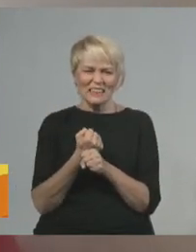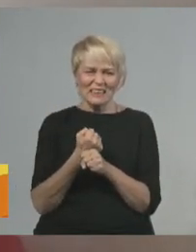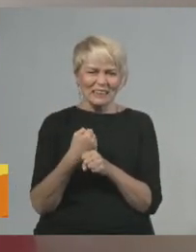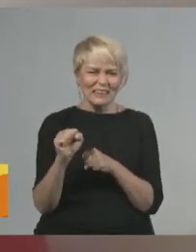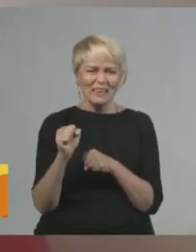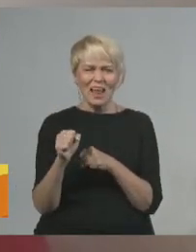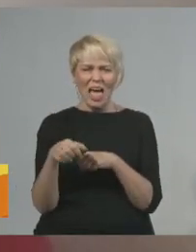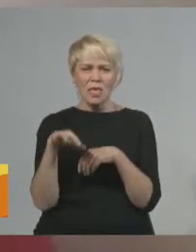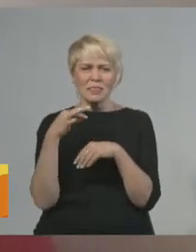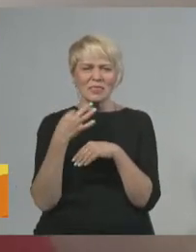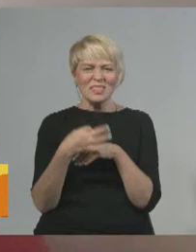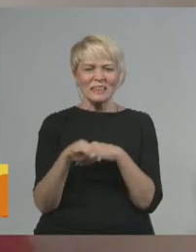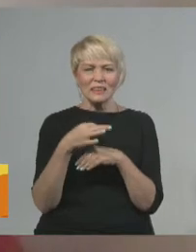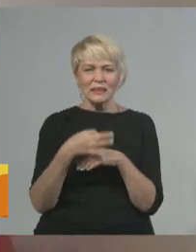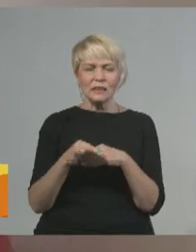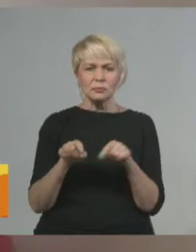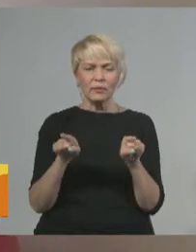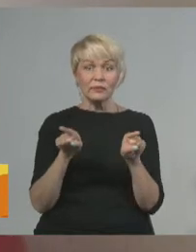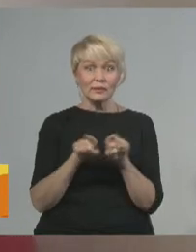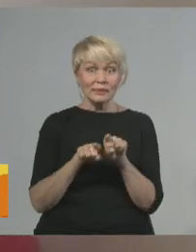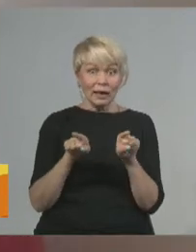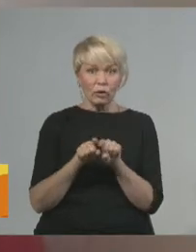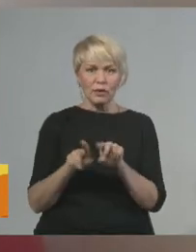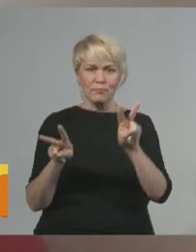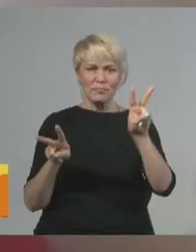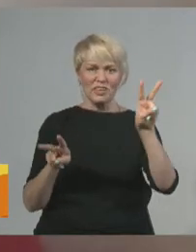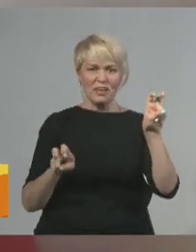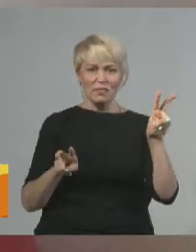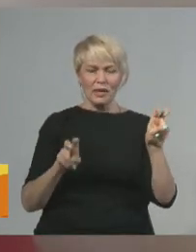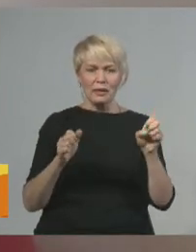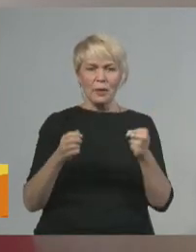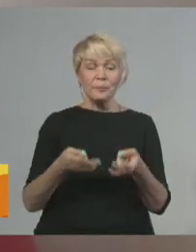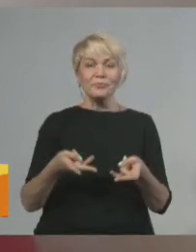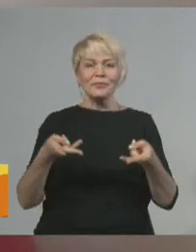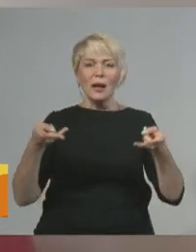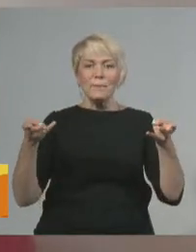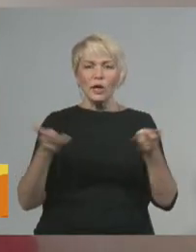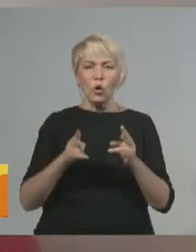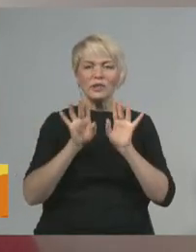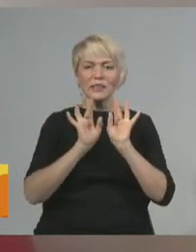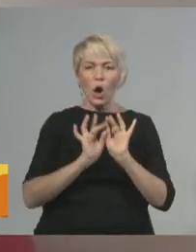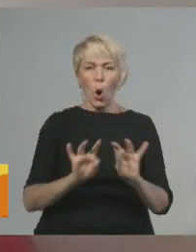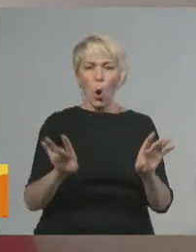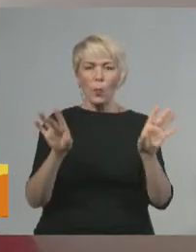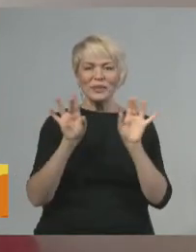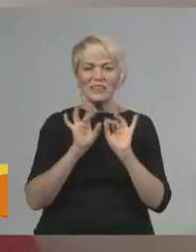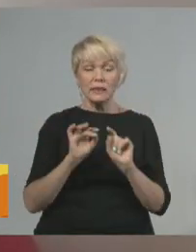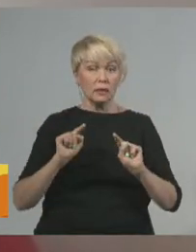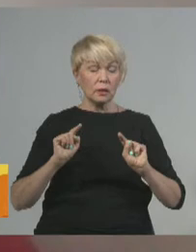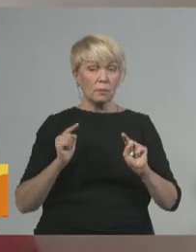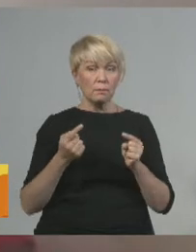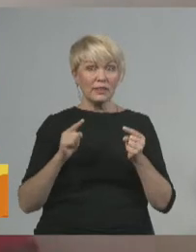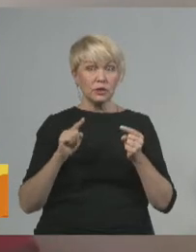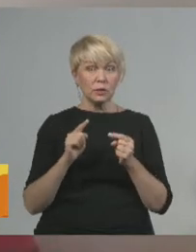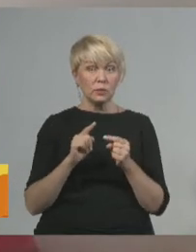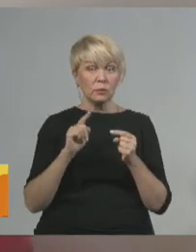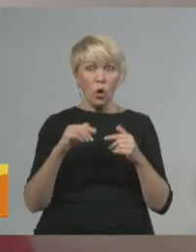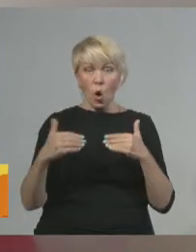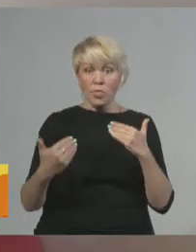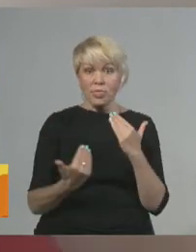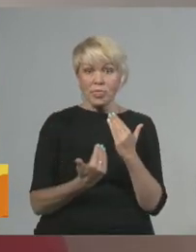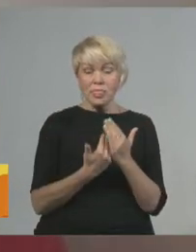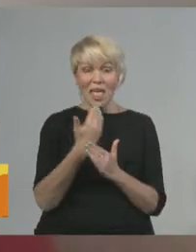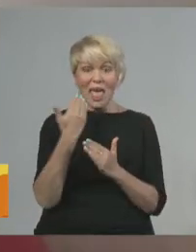problem and such phenomena they need to be explained why